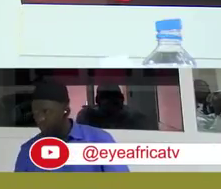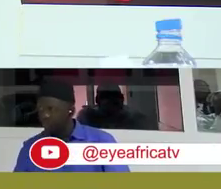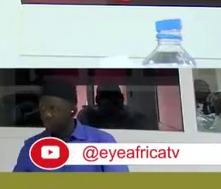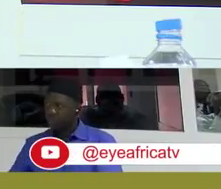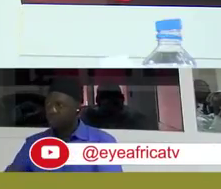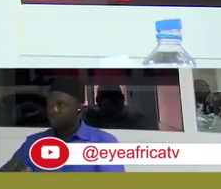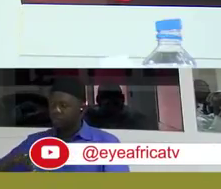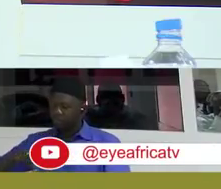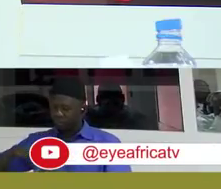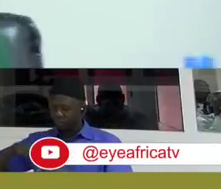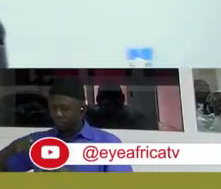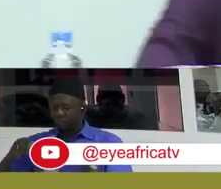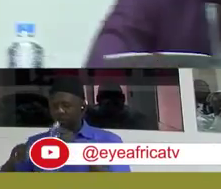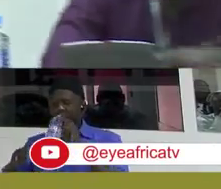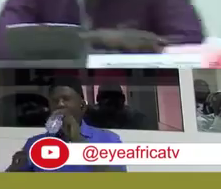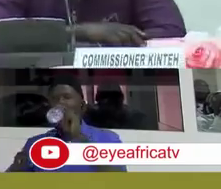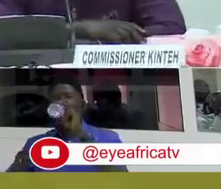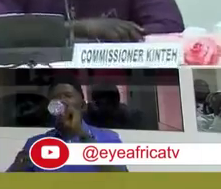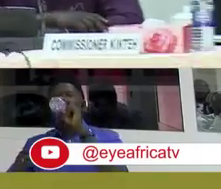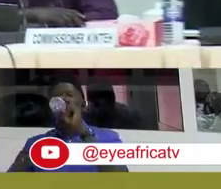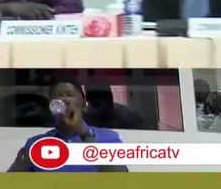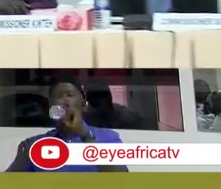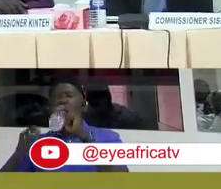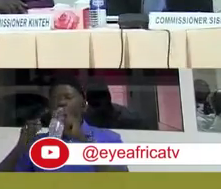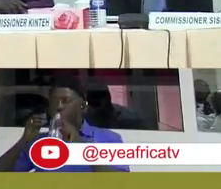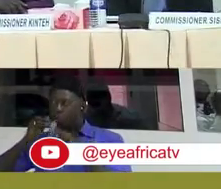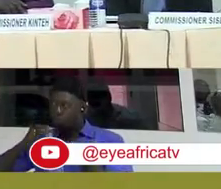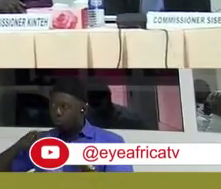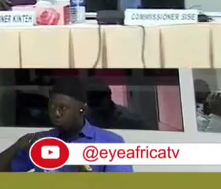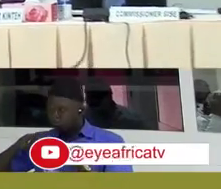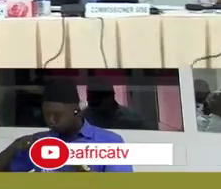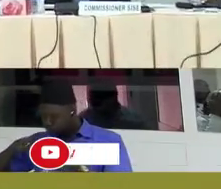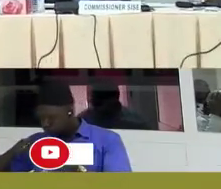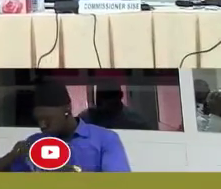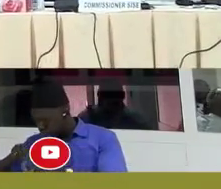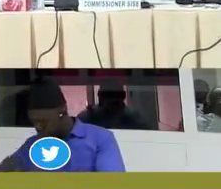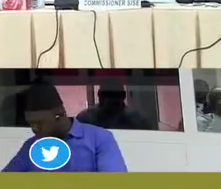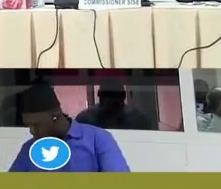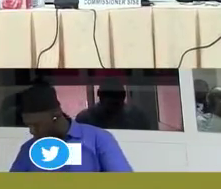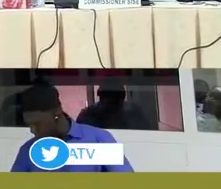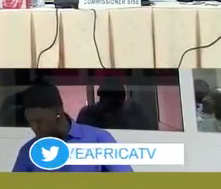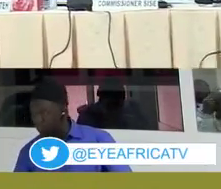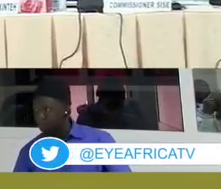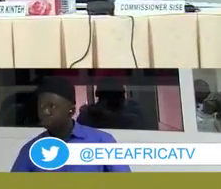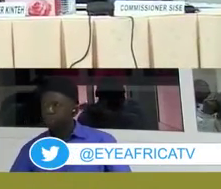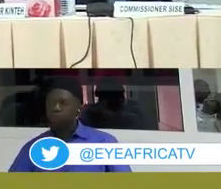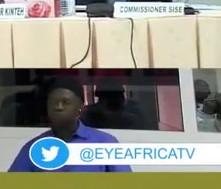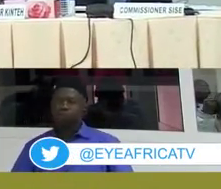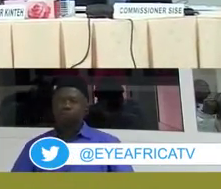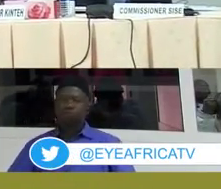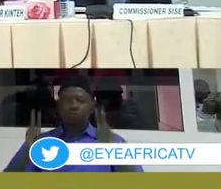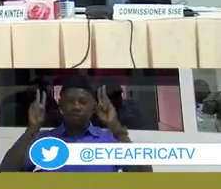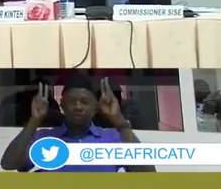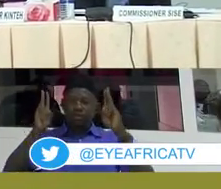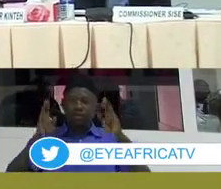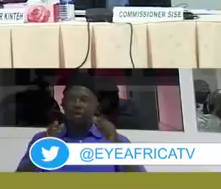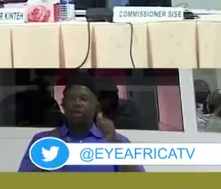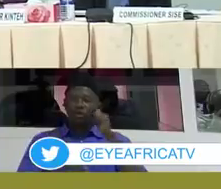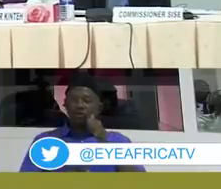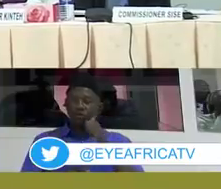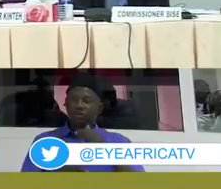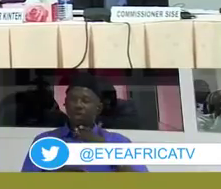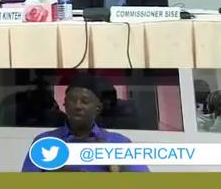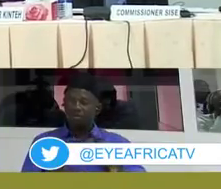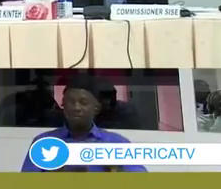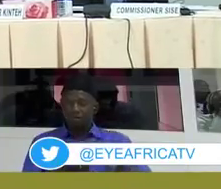used funds from Allah to get his way through. All that money